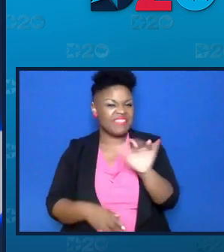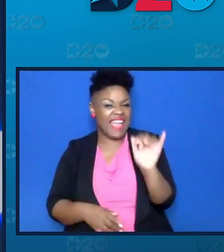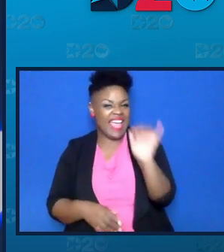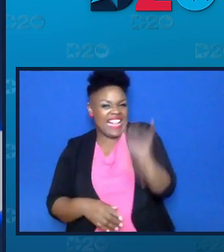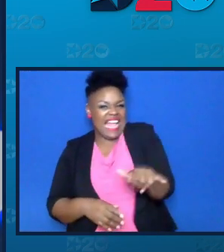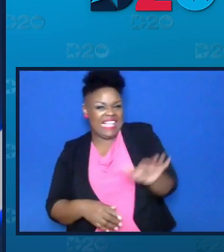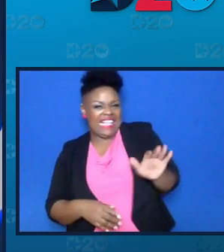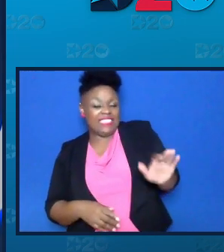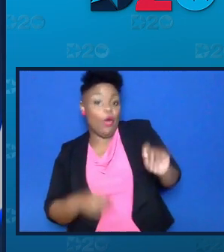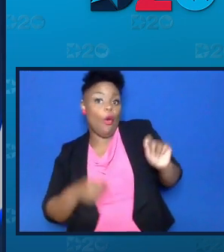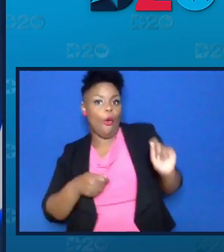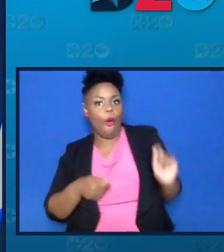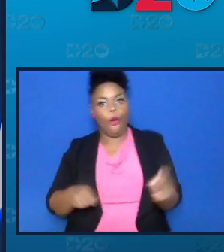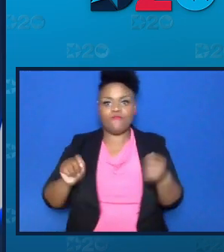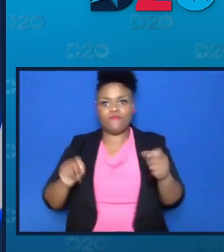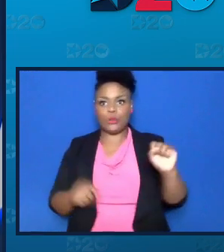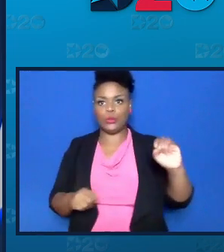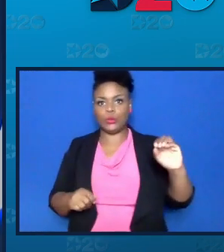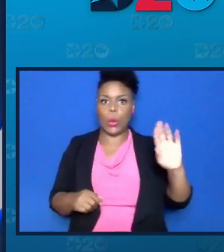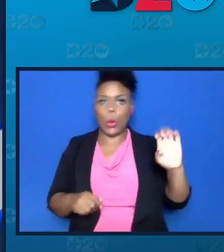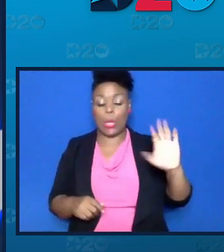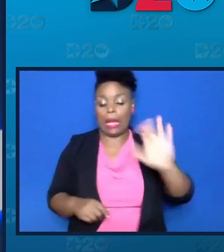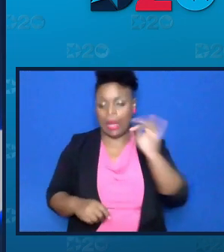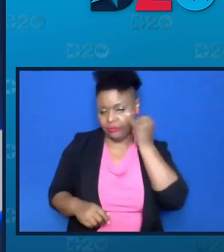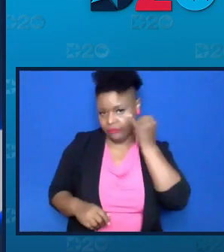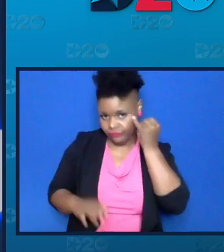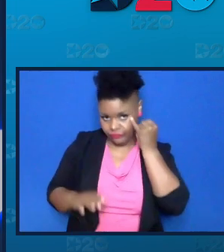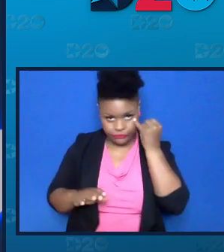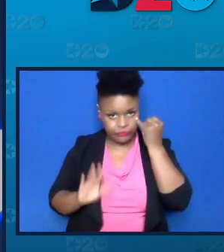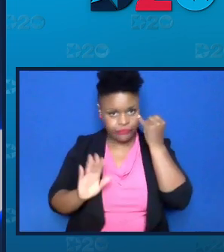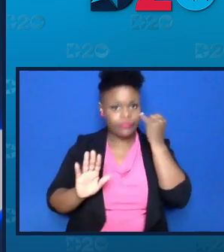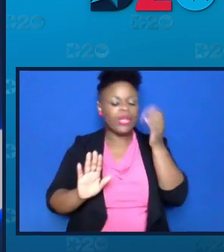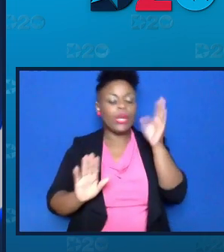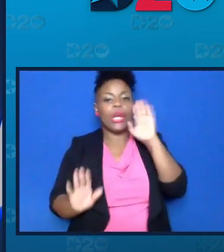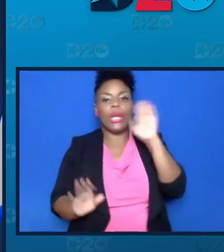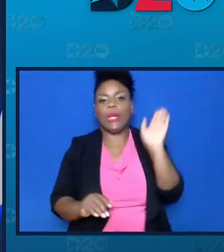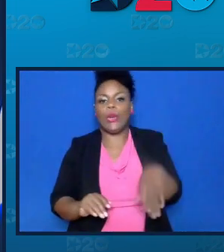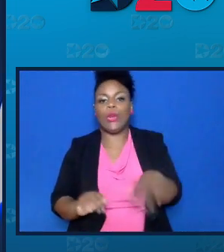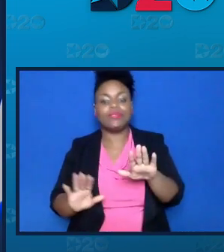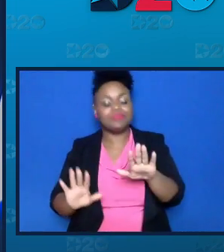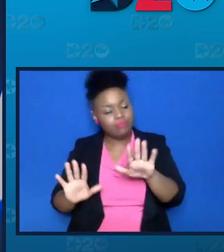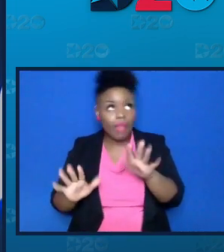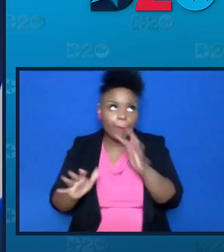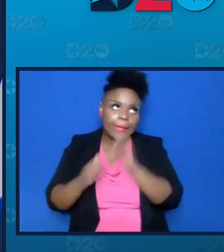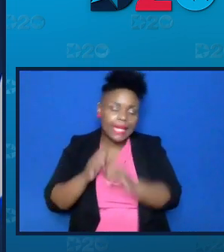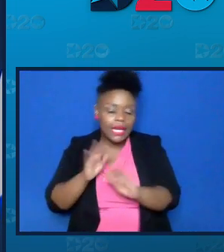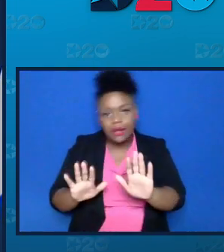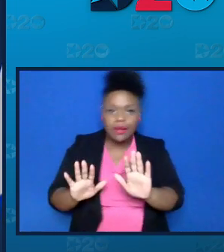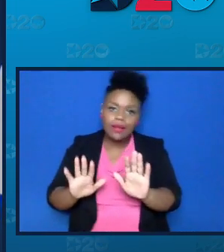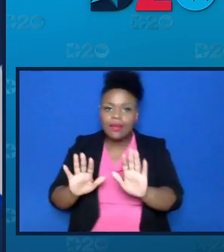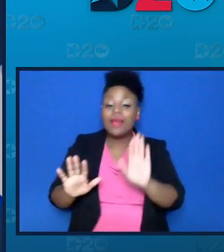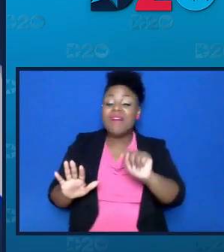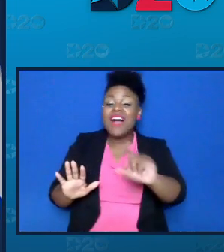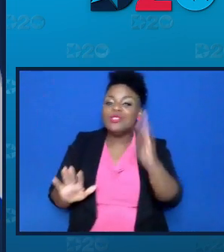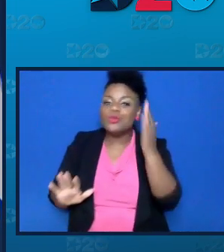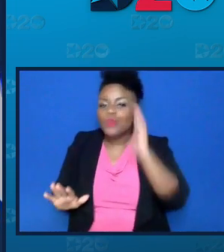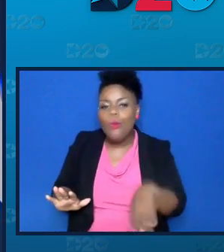but we all know he's a cheater. And I'm proud to be a nasty, nasty